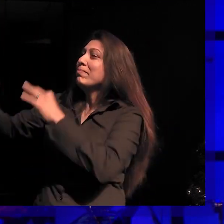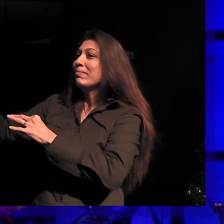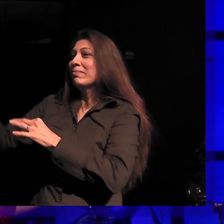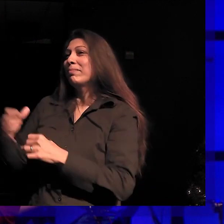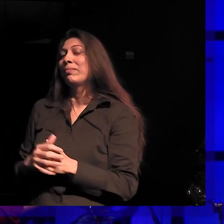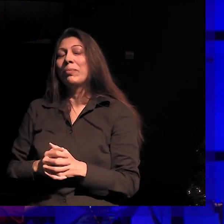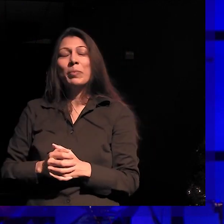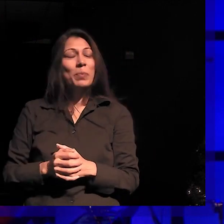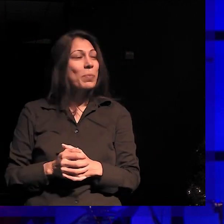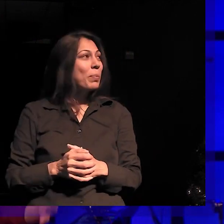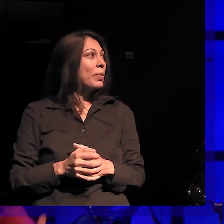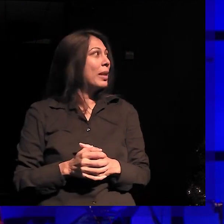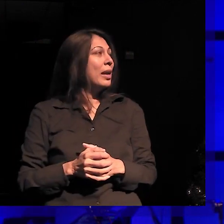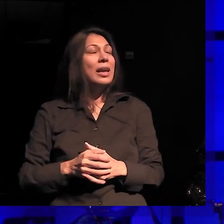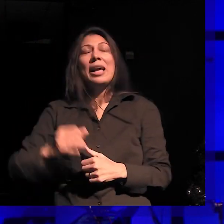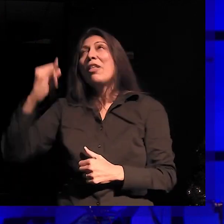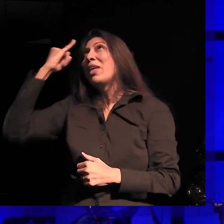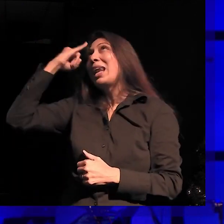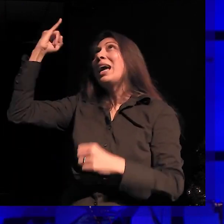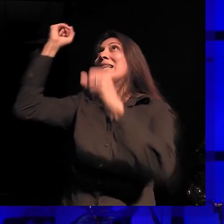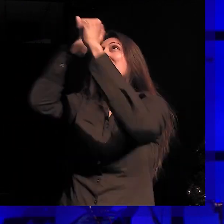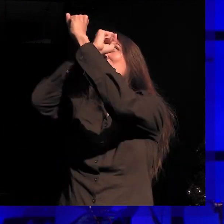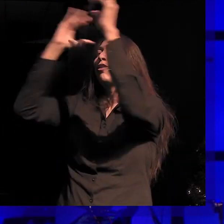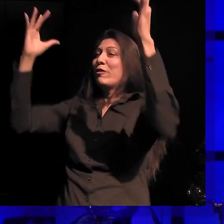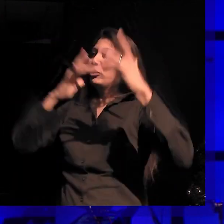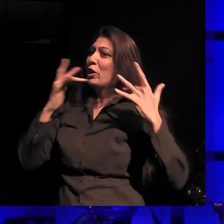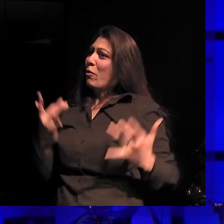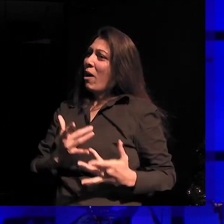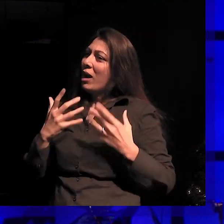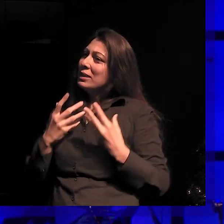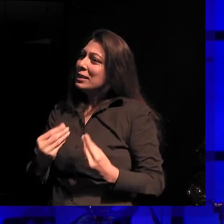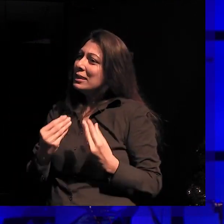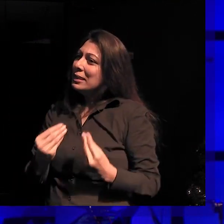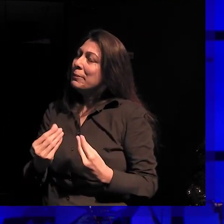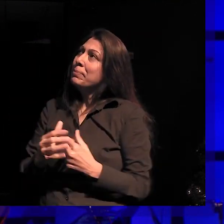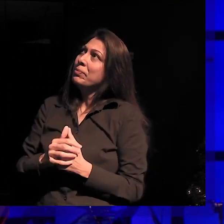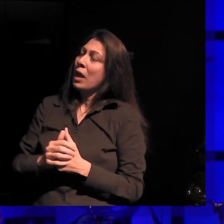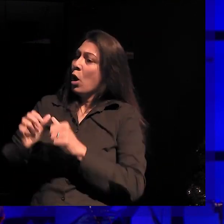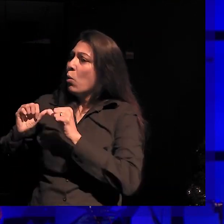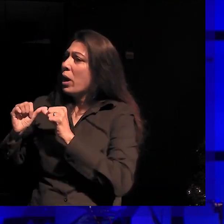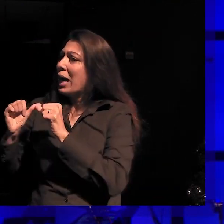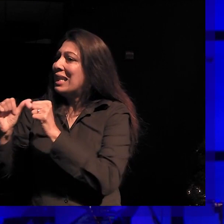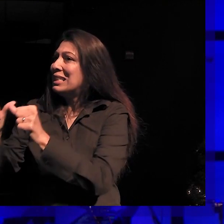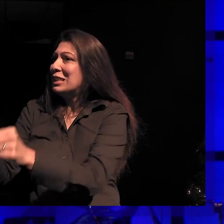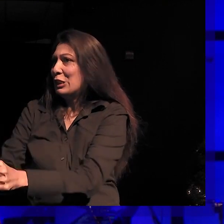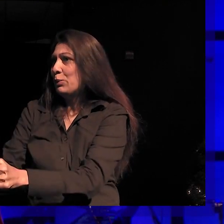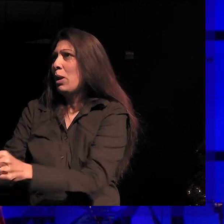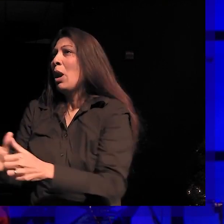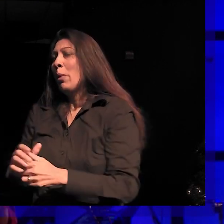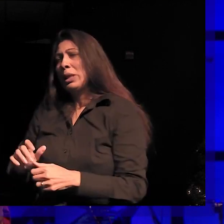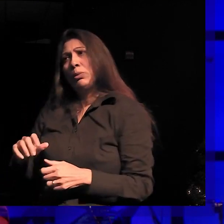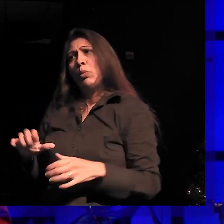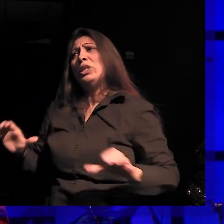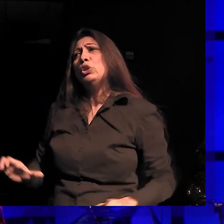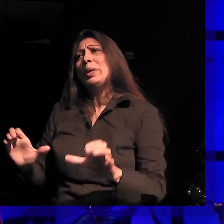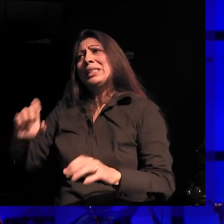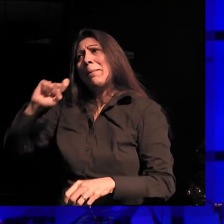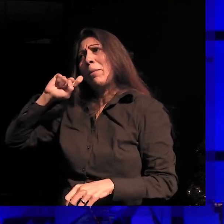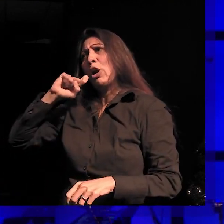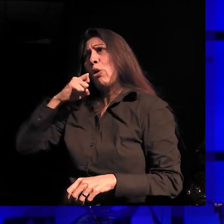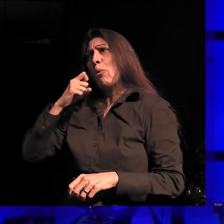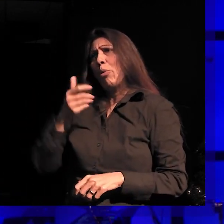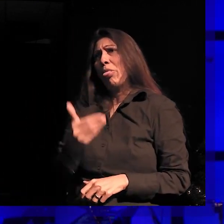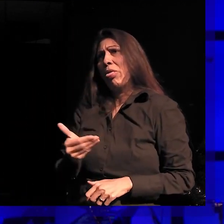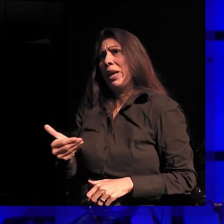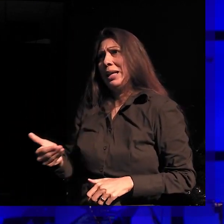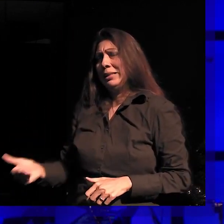very beginning, right? That idea of generosity. And we just kind of want to continue in that theme. So we're doing some really cool things